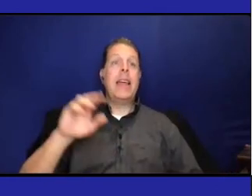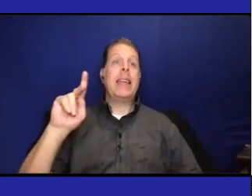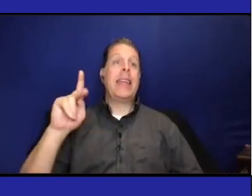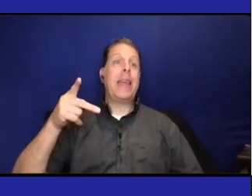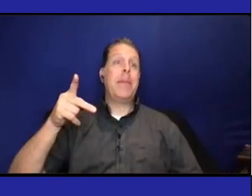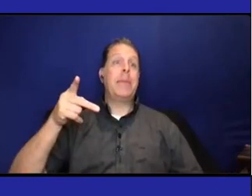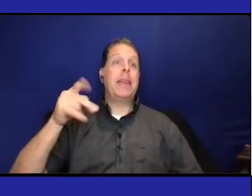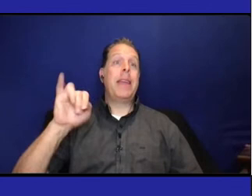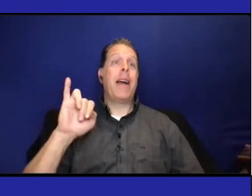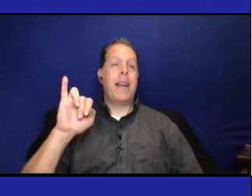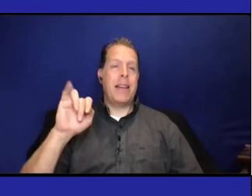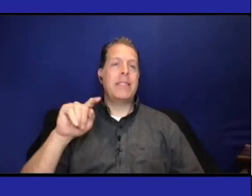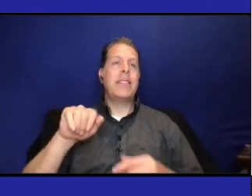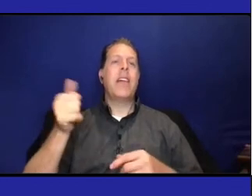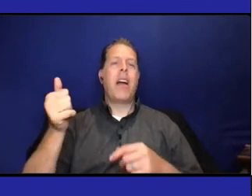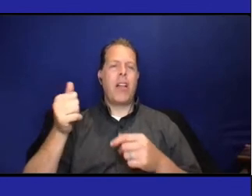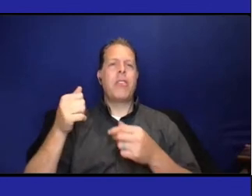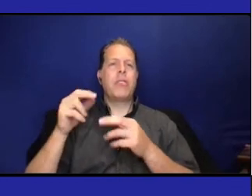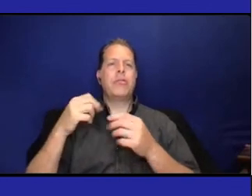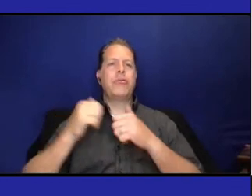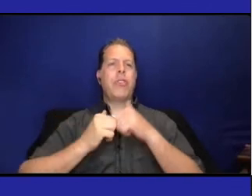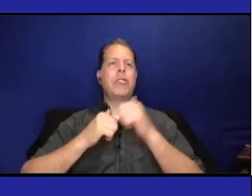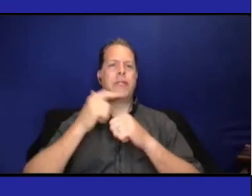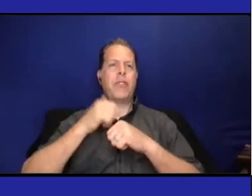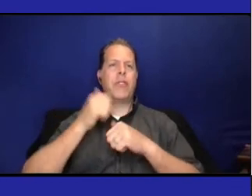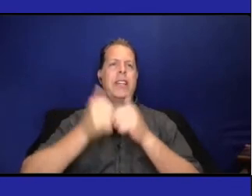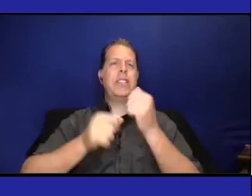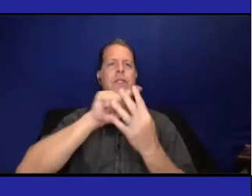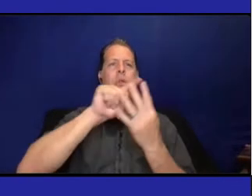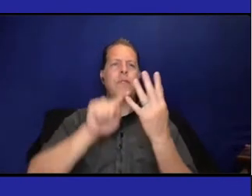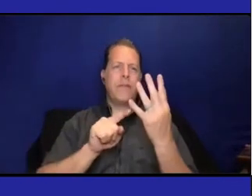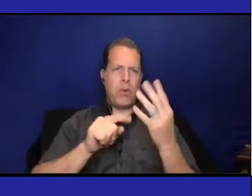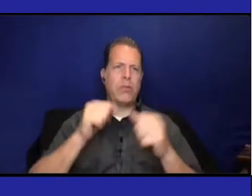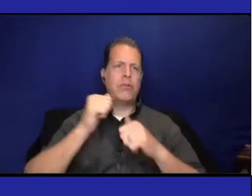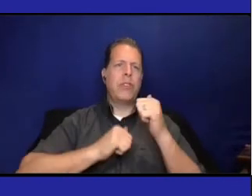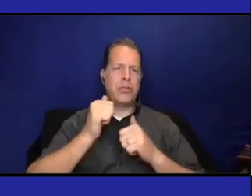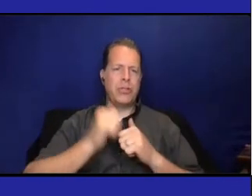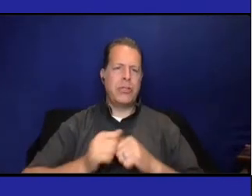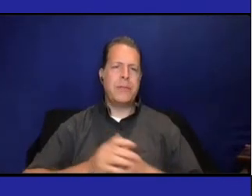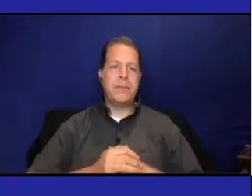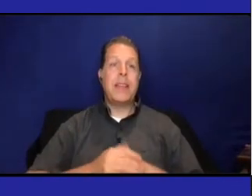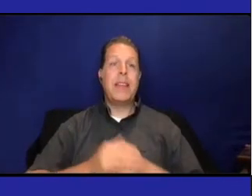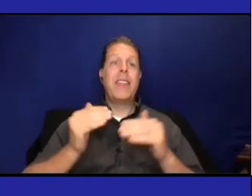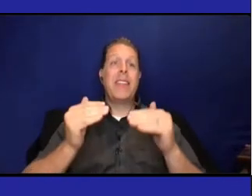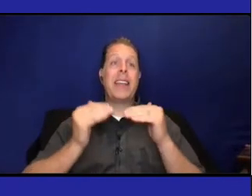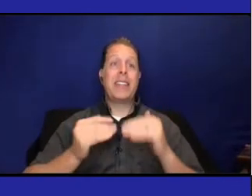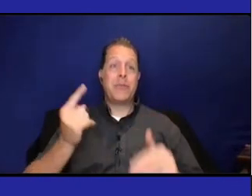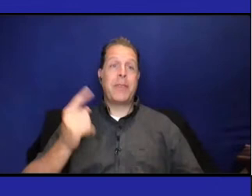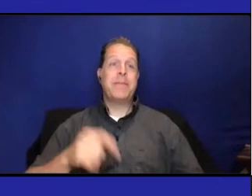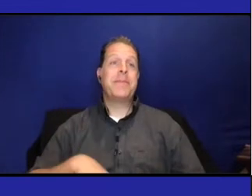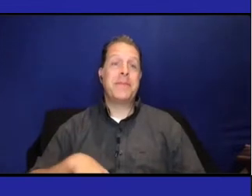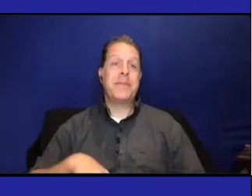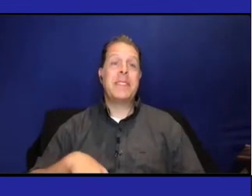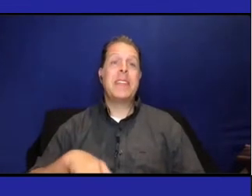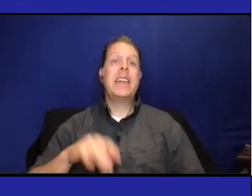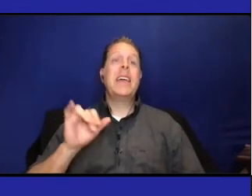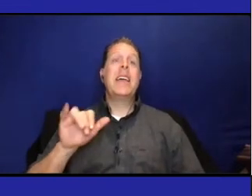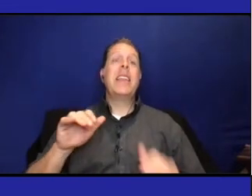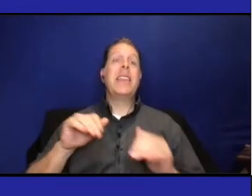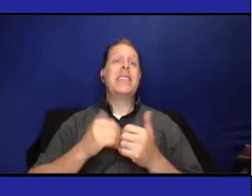reporting structures for each four of the services. Next slide. This is how